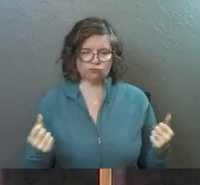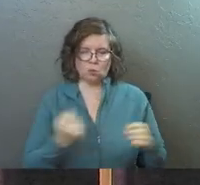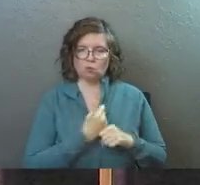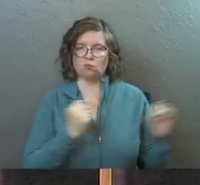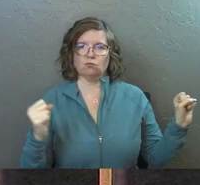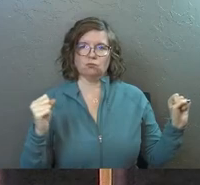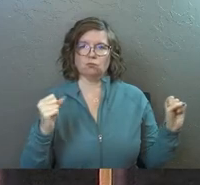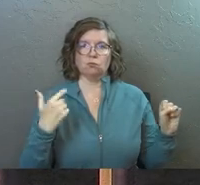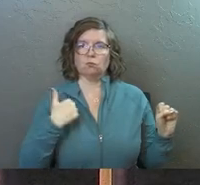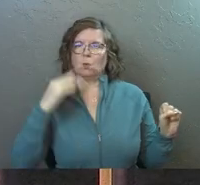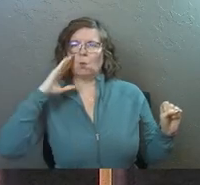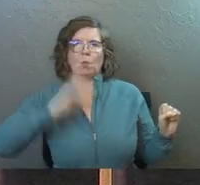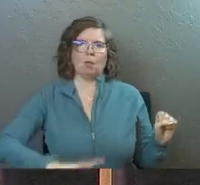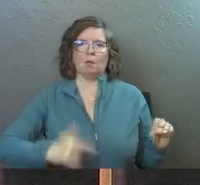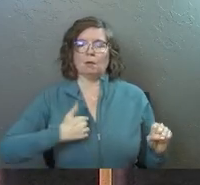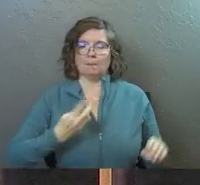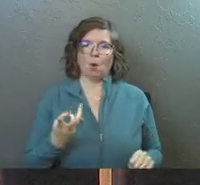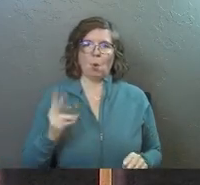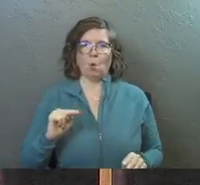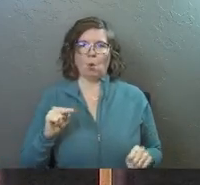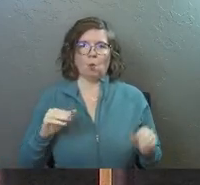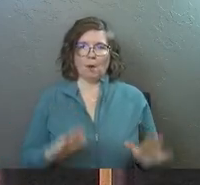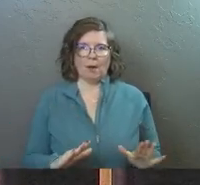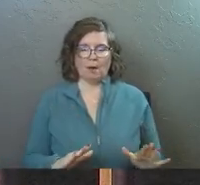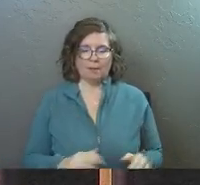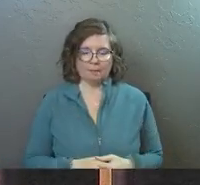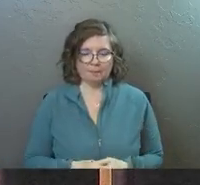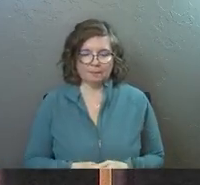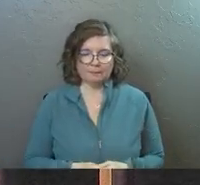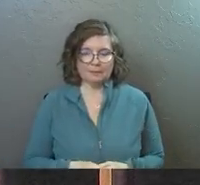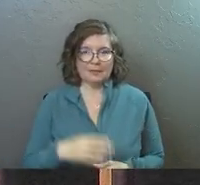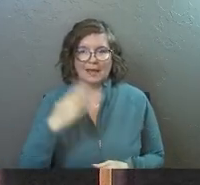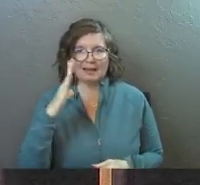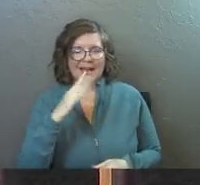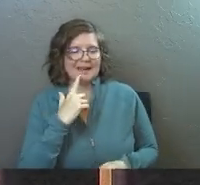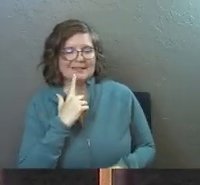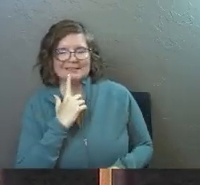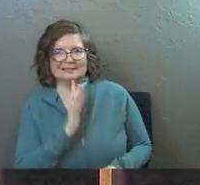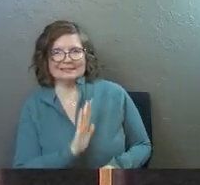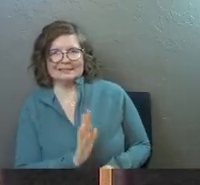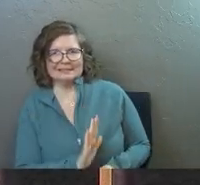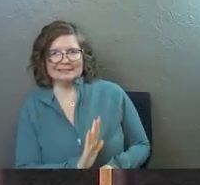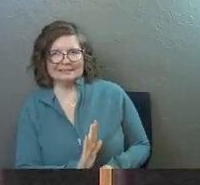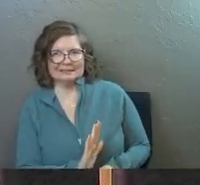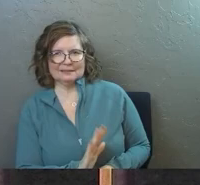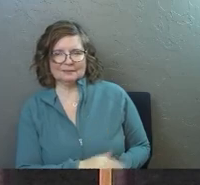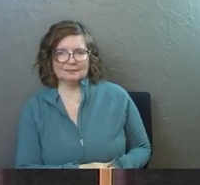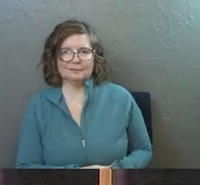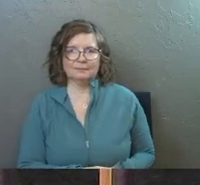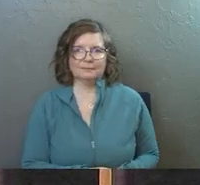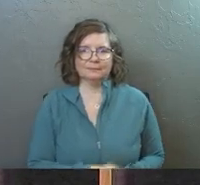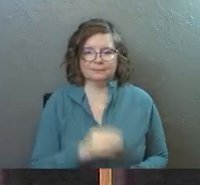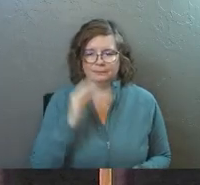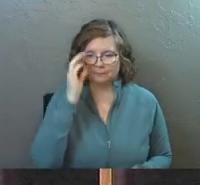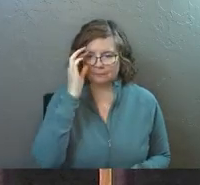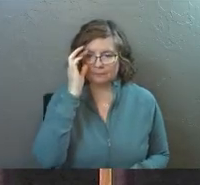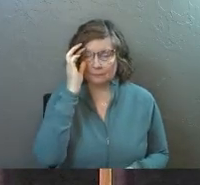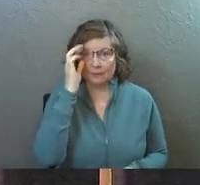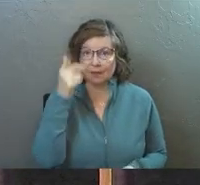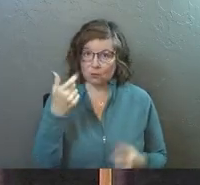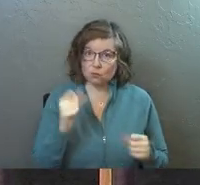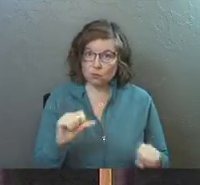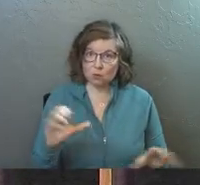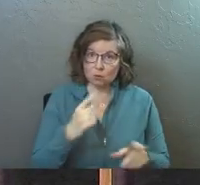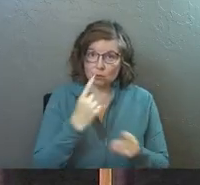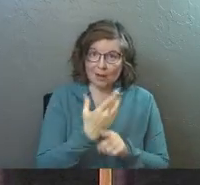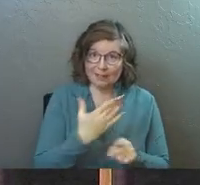and a saver in his own way, and God's not so much about it. You ever try to do the